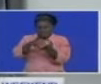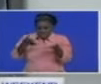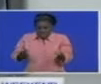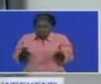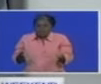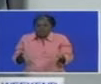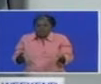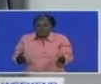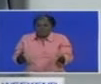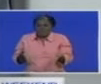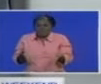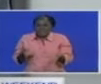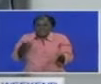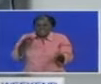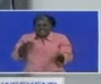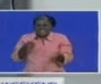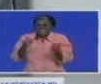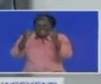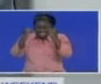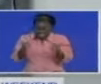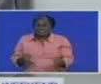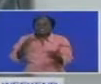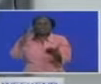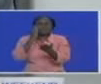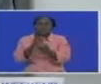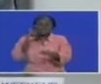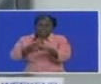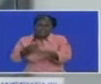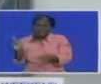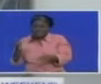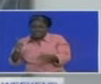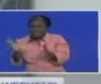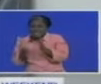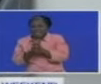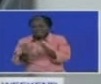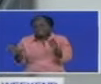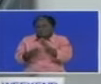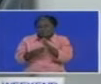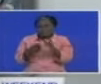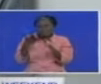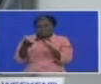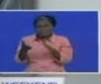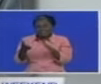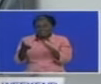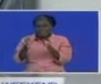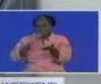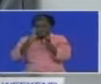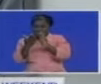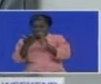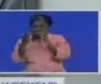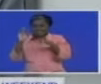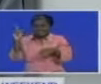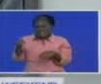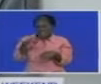our country. It is extremely difficult when our president and his deputy are facing criminal charges. It's